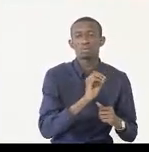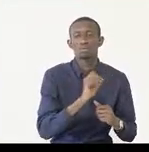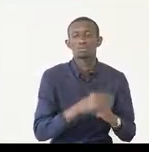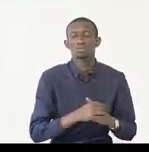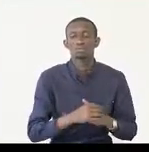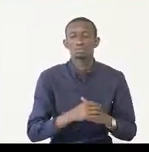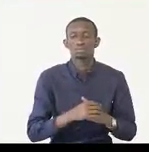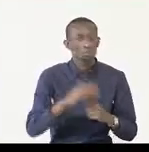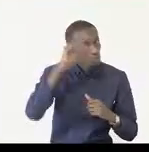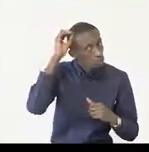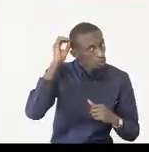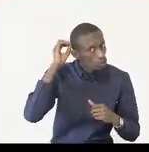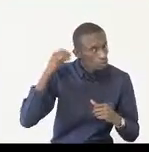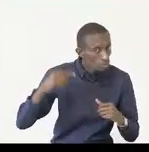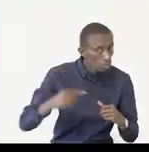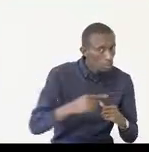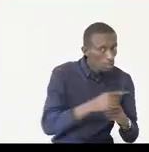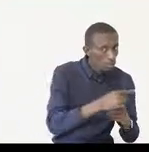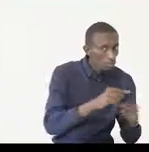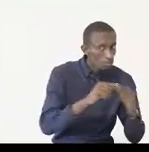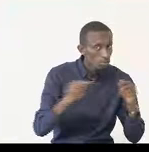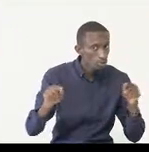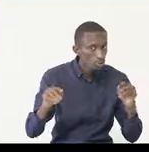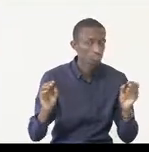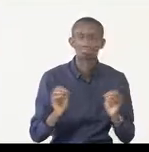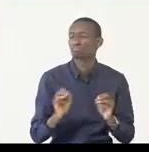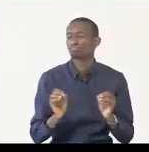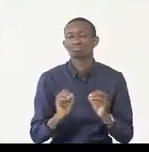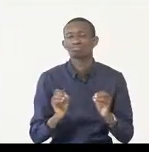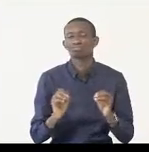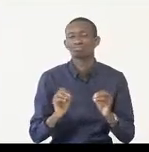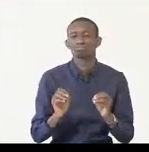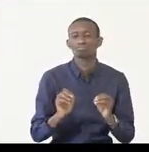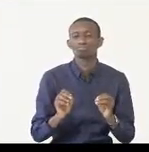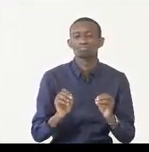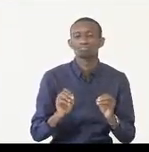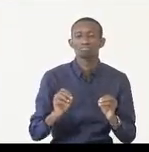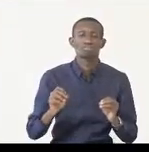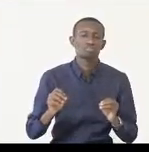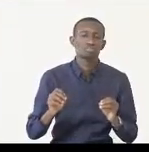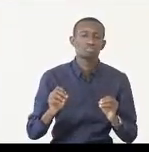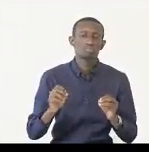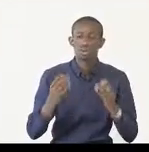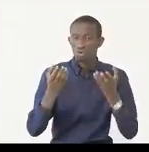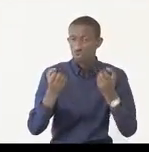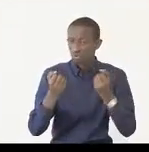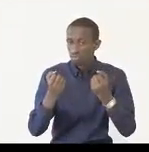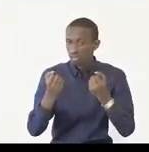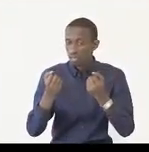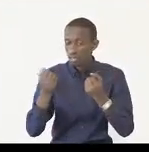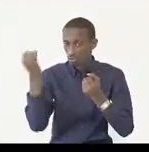the original direction of the balls before collision. So then we have this